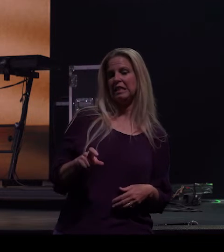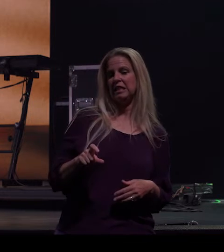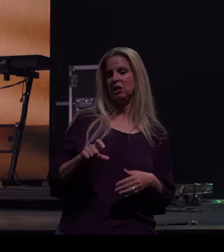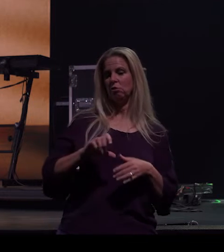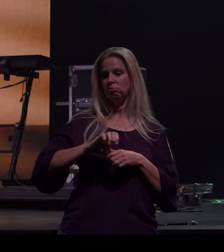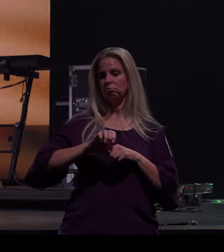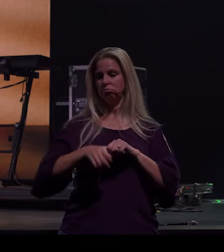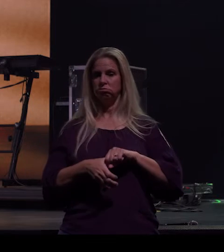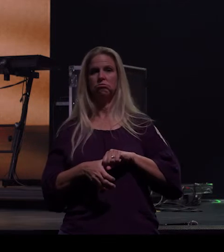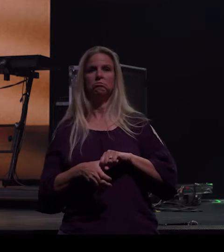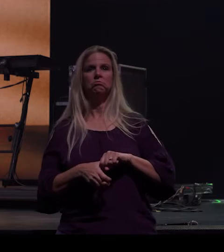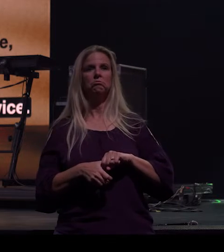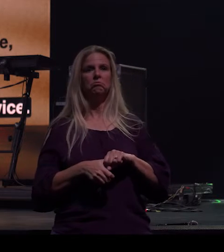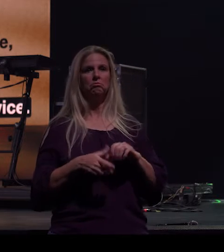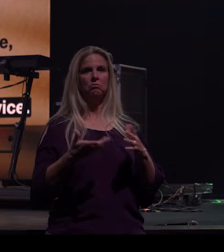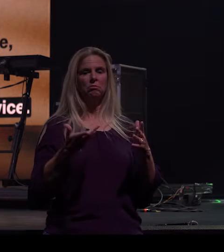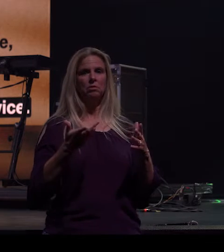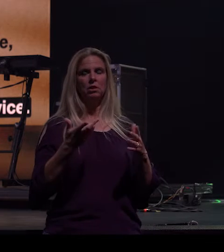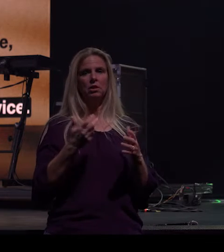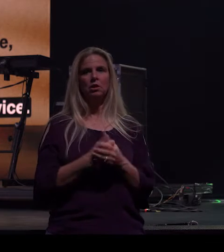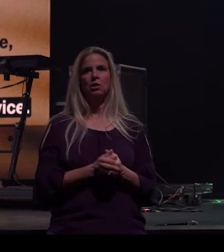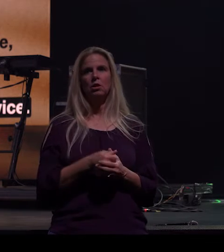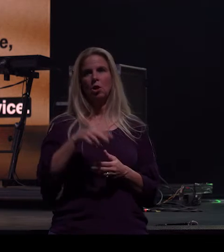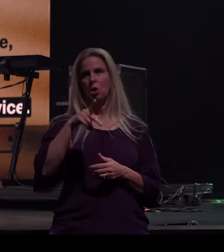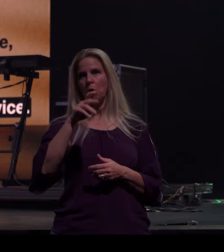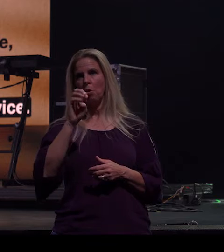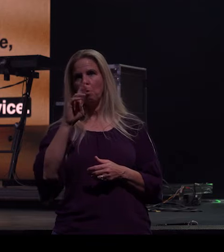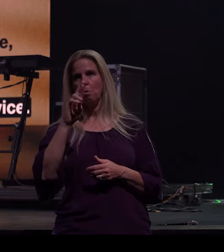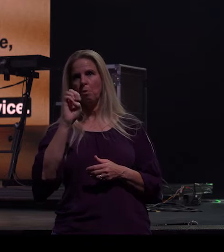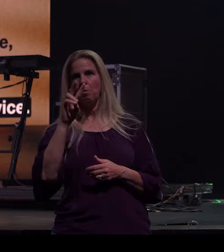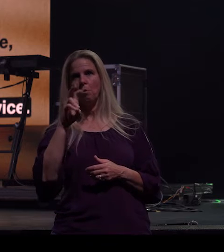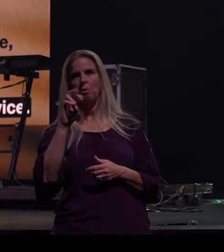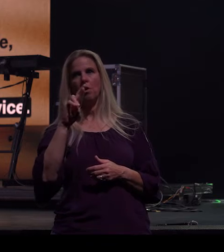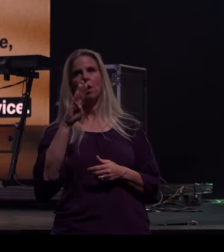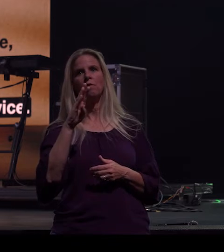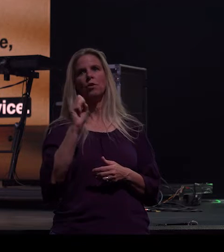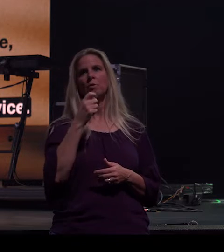Proverbs 13:10. Where there is strife,